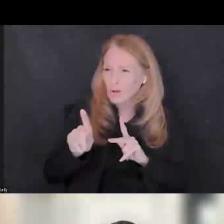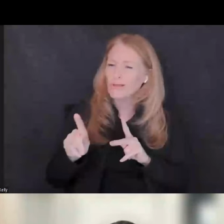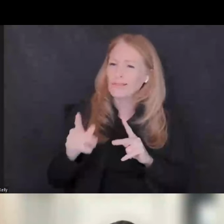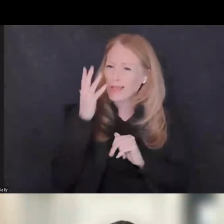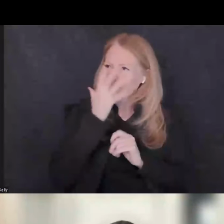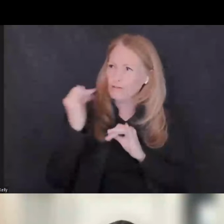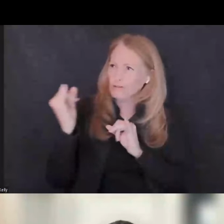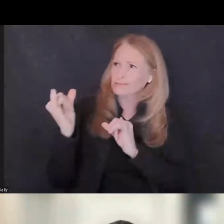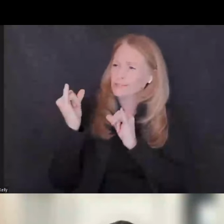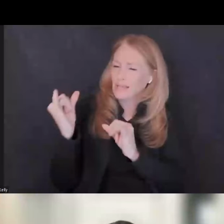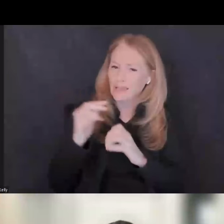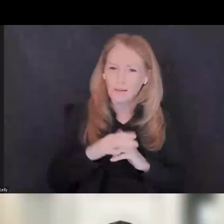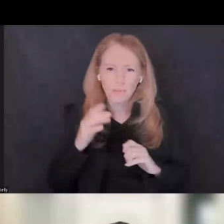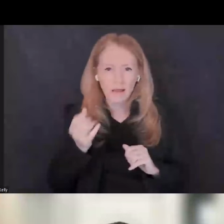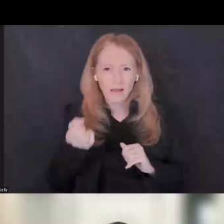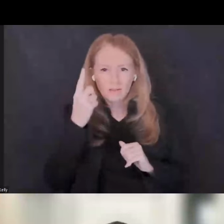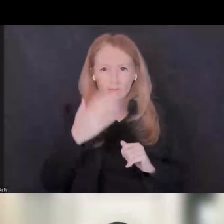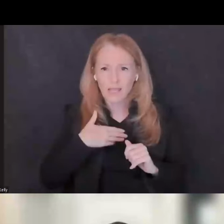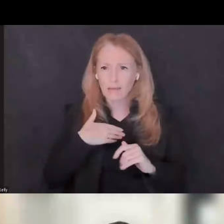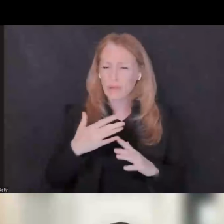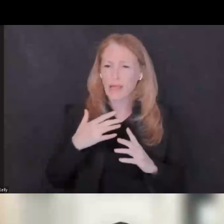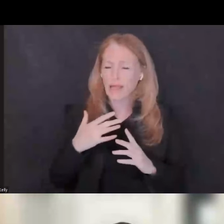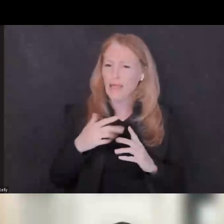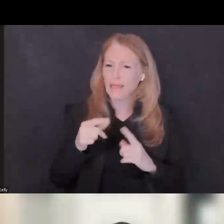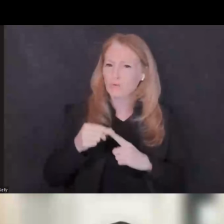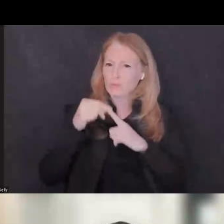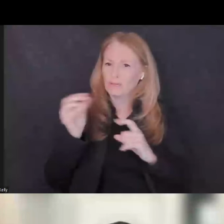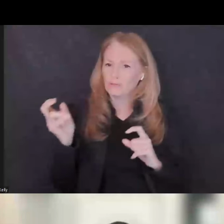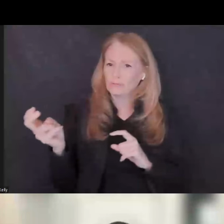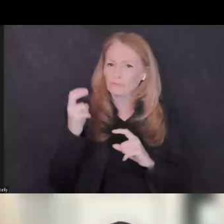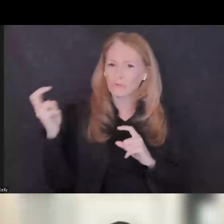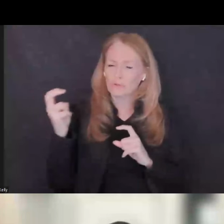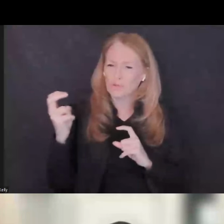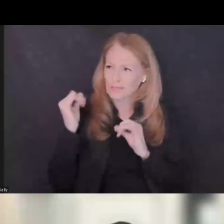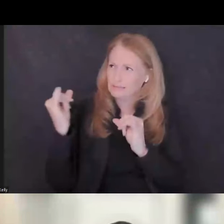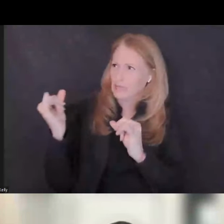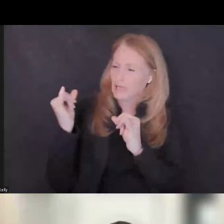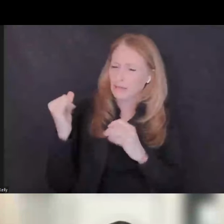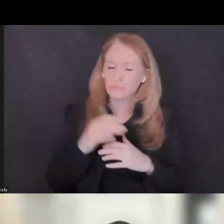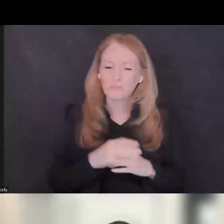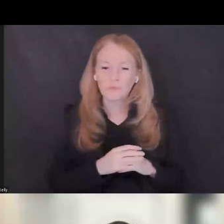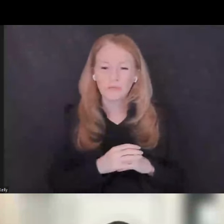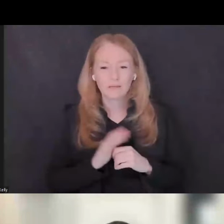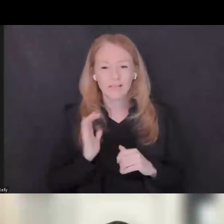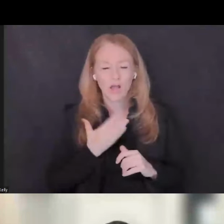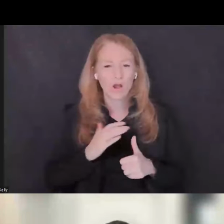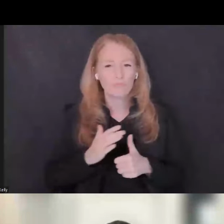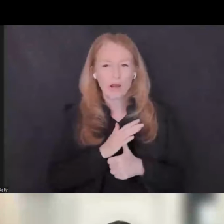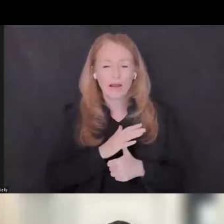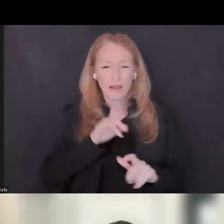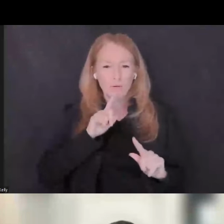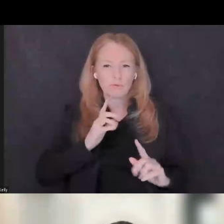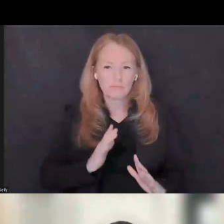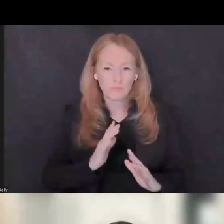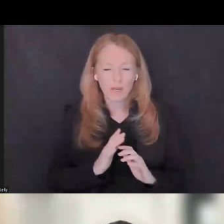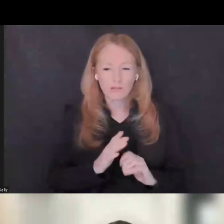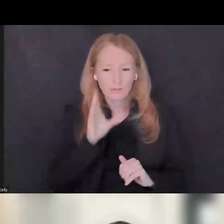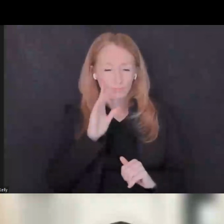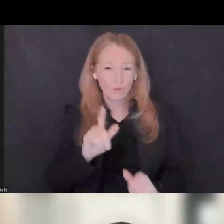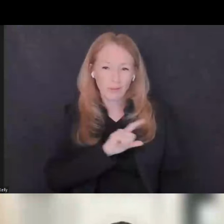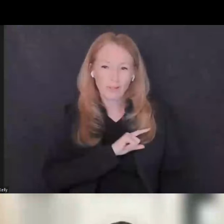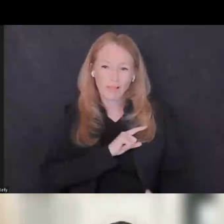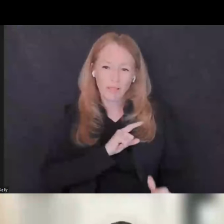unique journeys that I had as well. In our community, our primary responders are going to be law